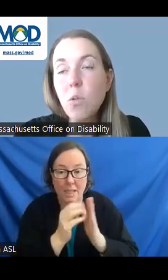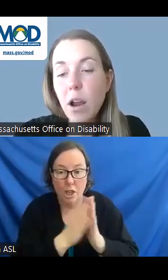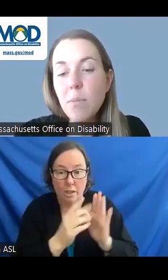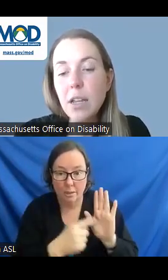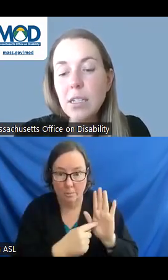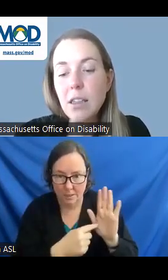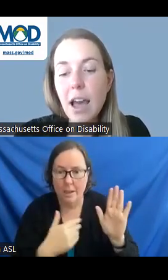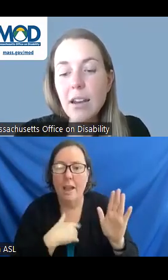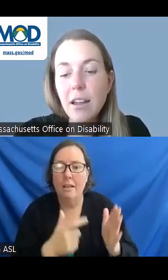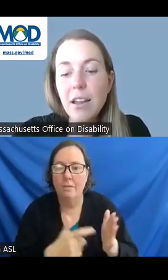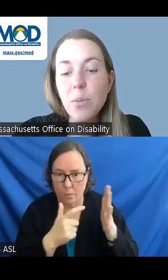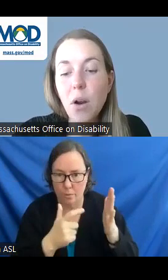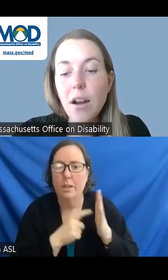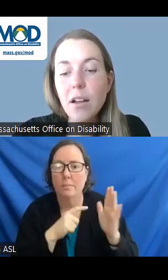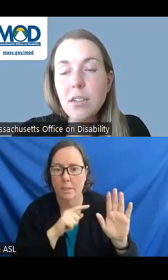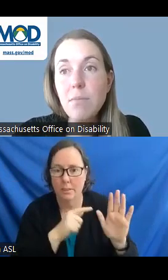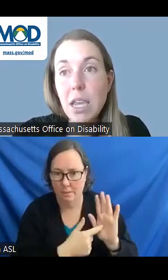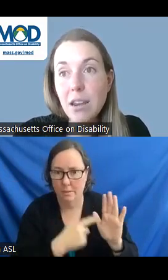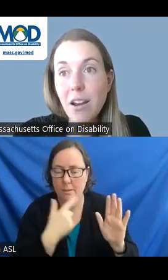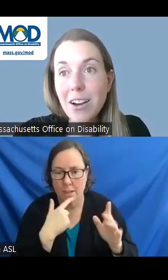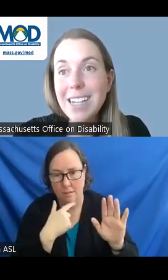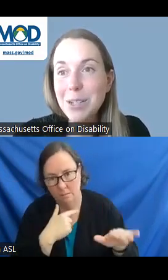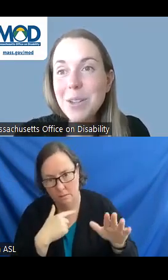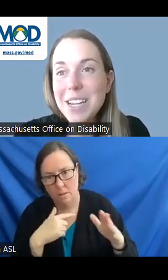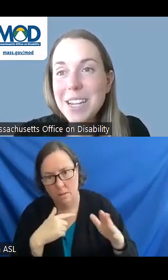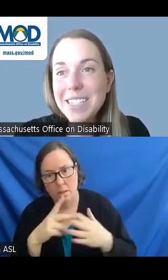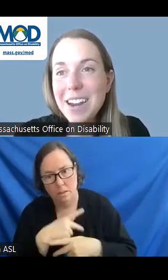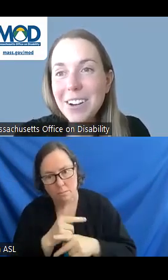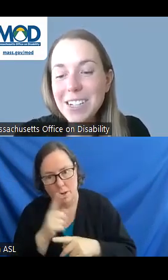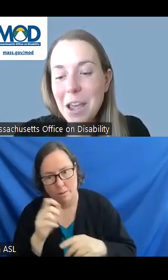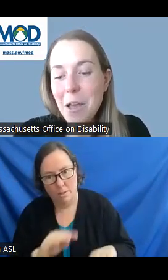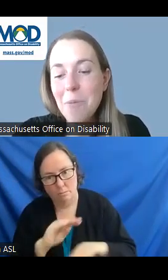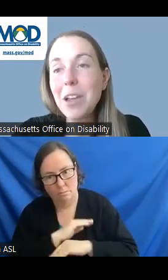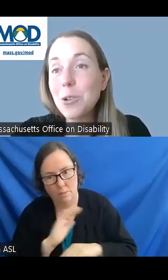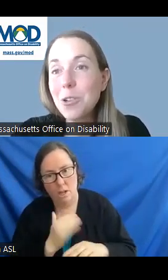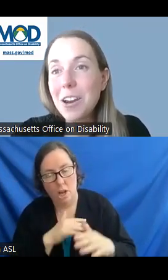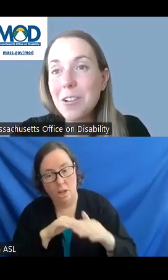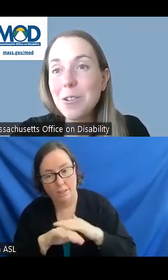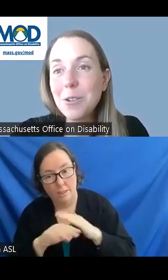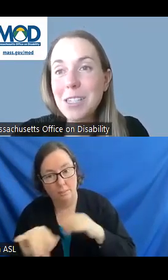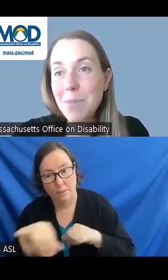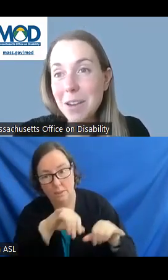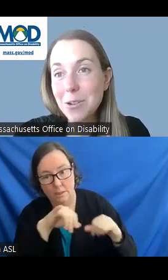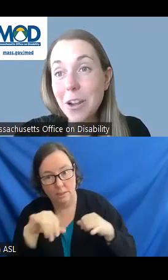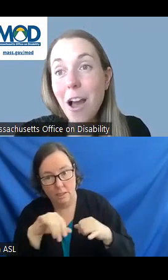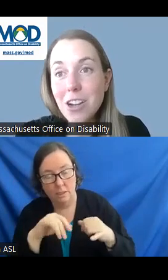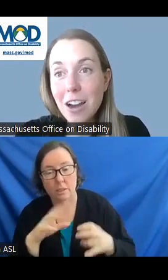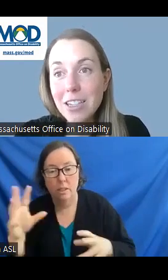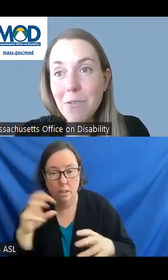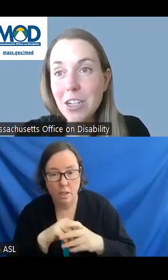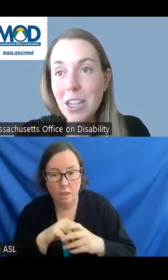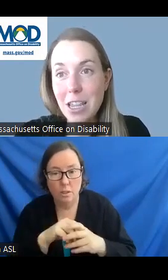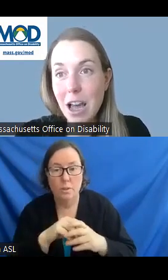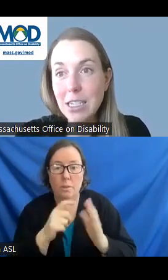has requirements that the product meet our accessibility standards. Make sure that it includes the mandatory